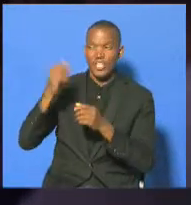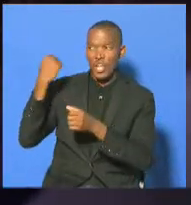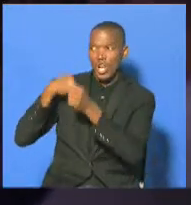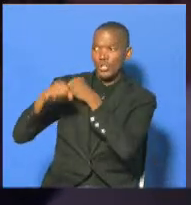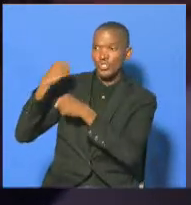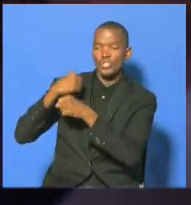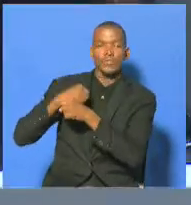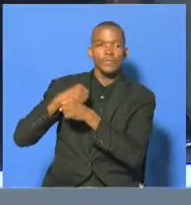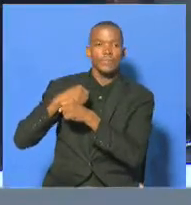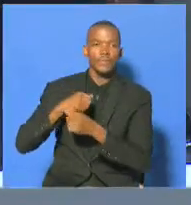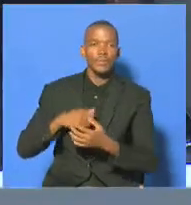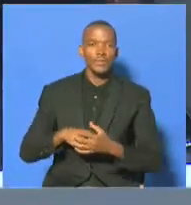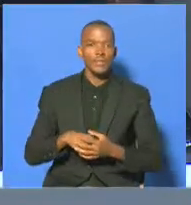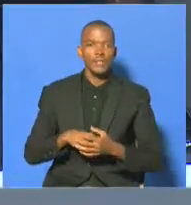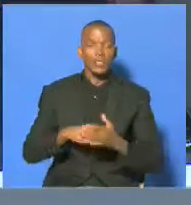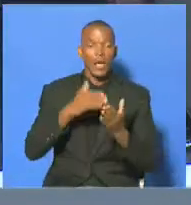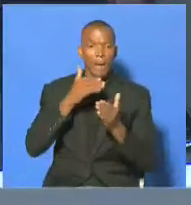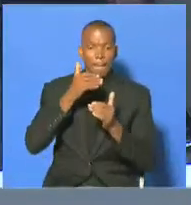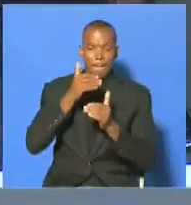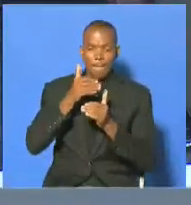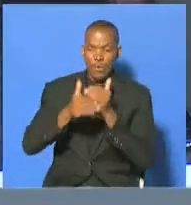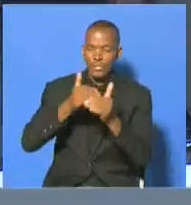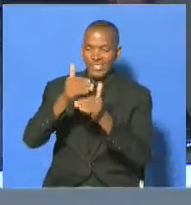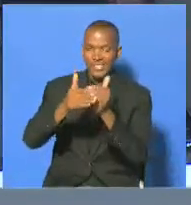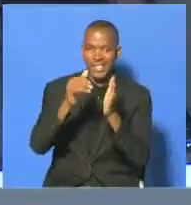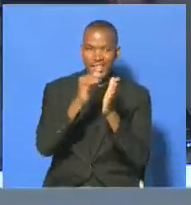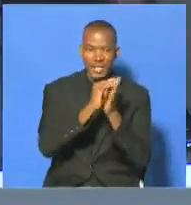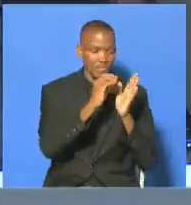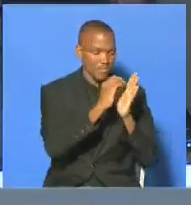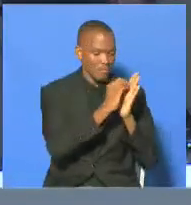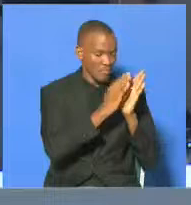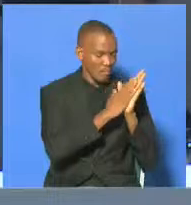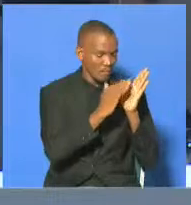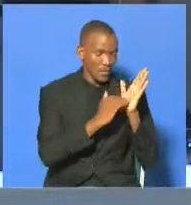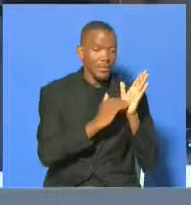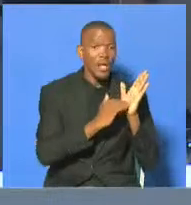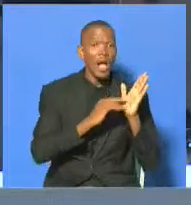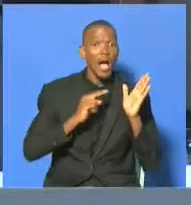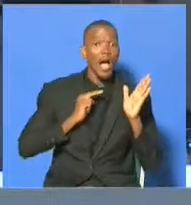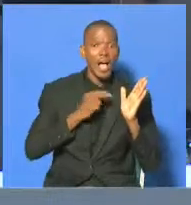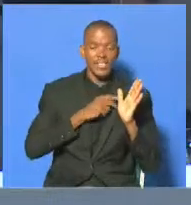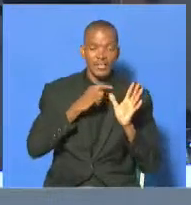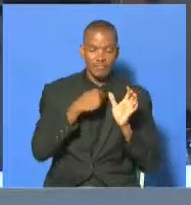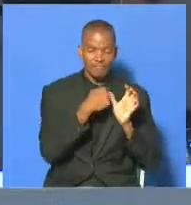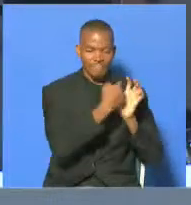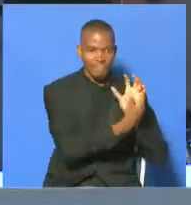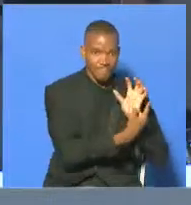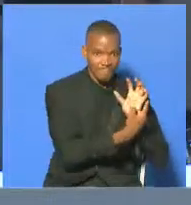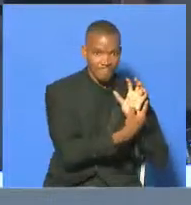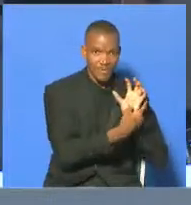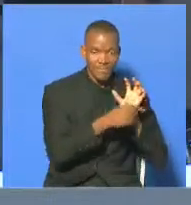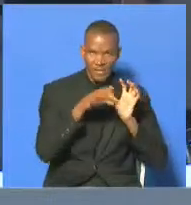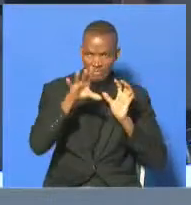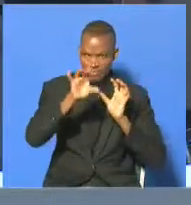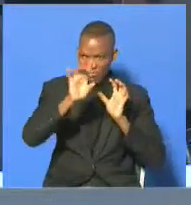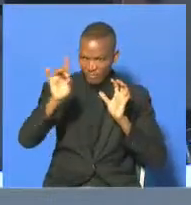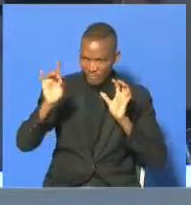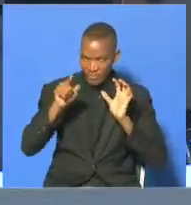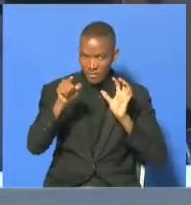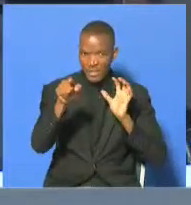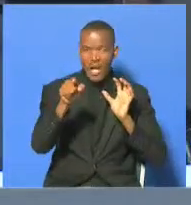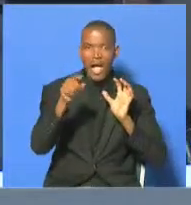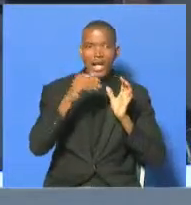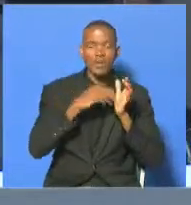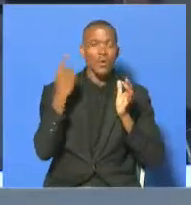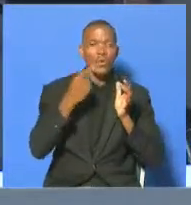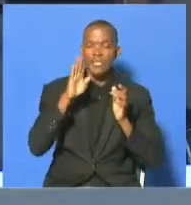year. The process entails that we, as the panel, appraise candidates in accordance